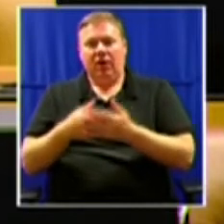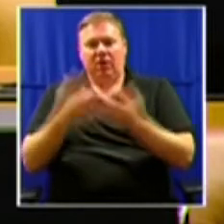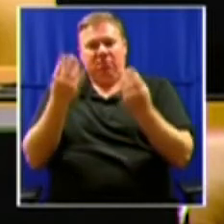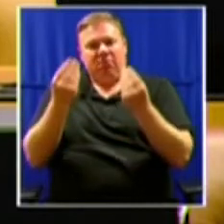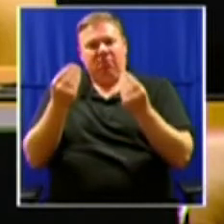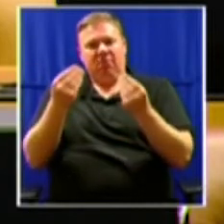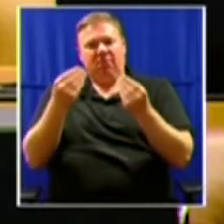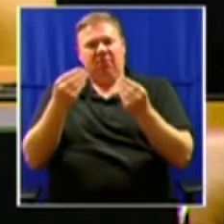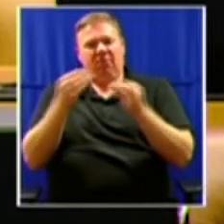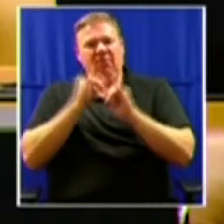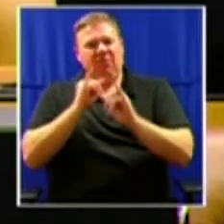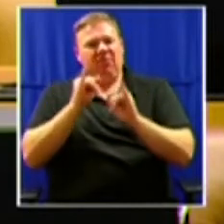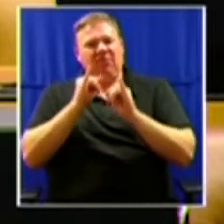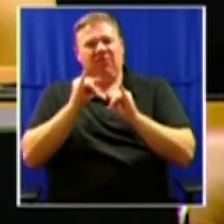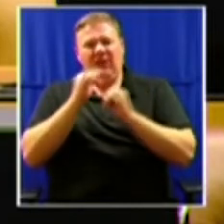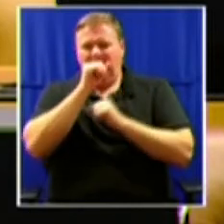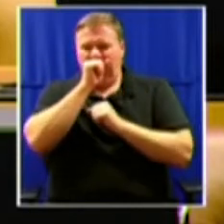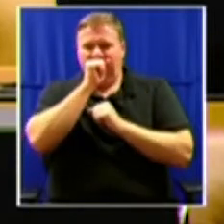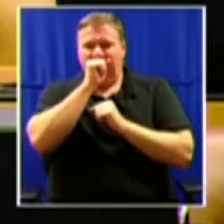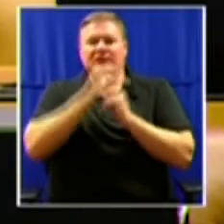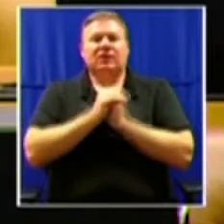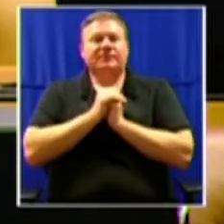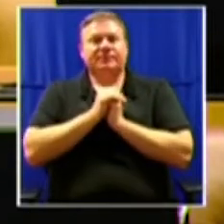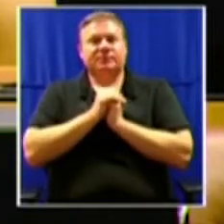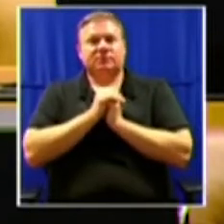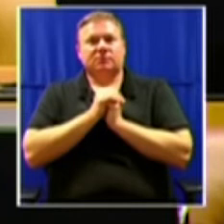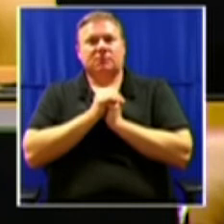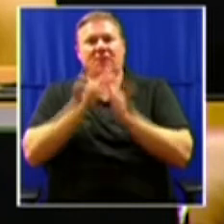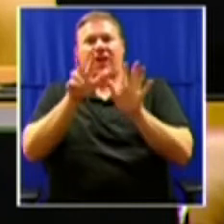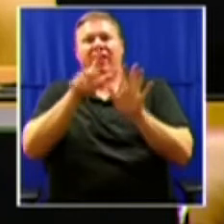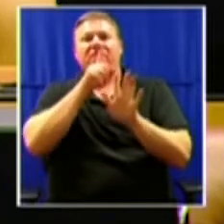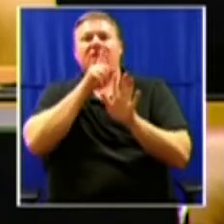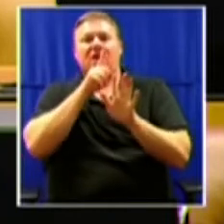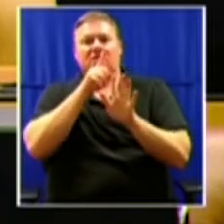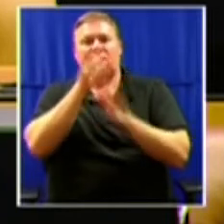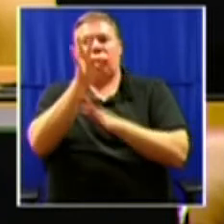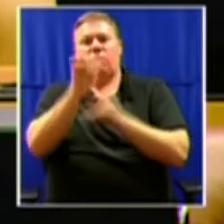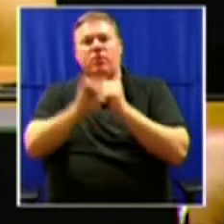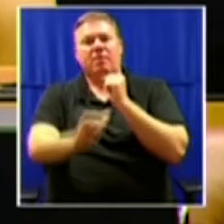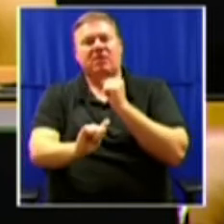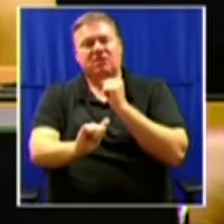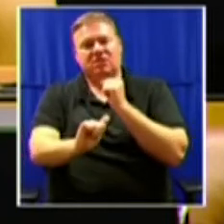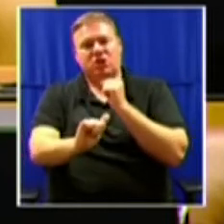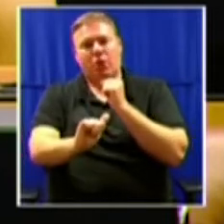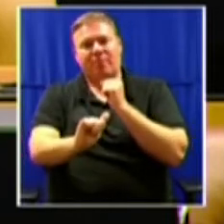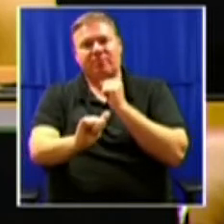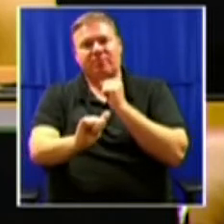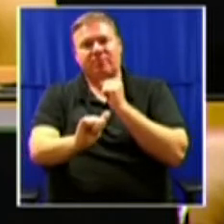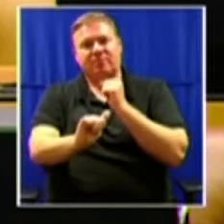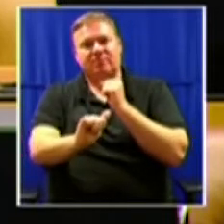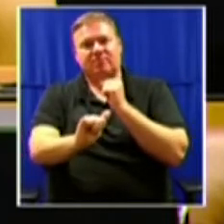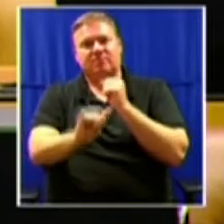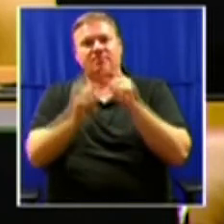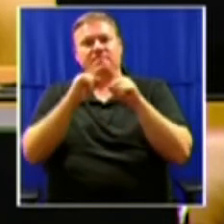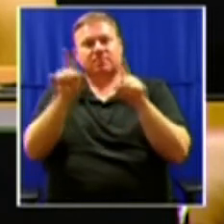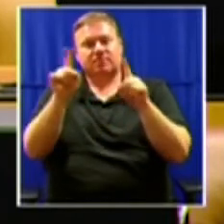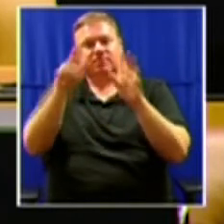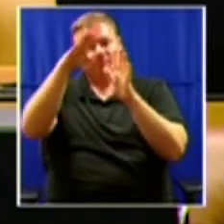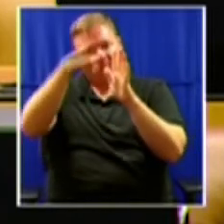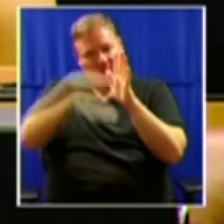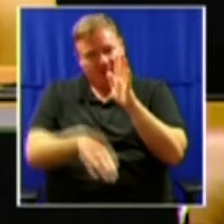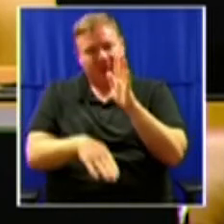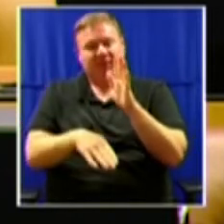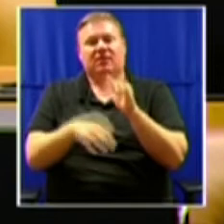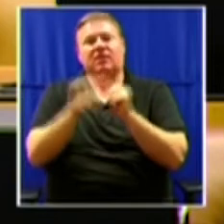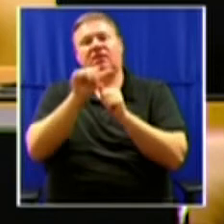are bad, the numbers are 8,000 in 3 months, but they remain less than the